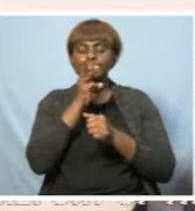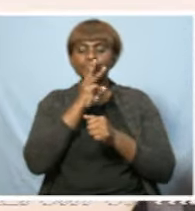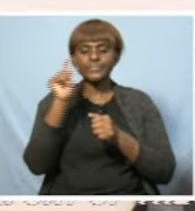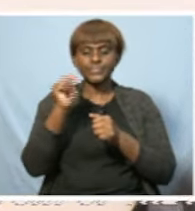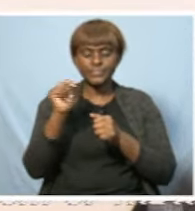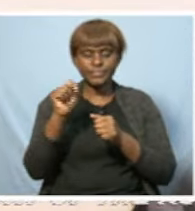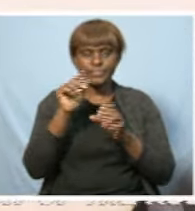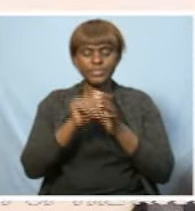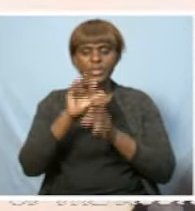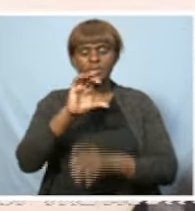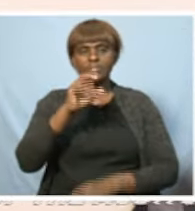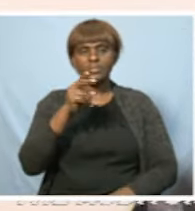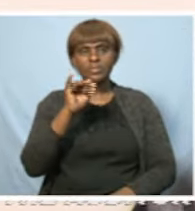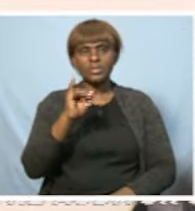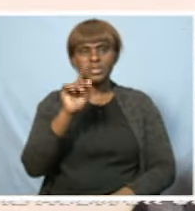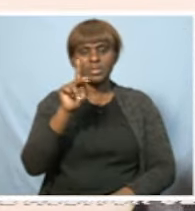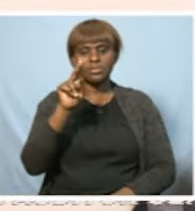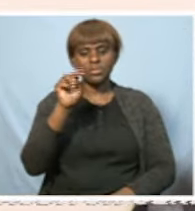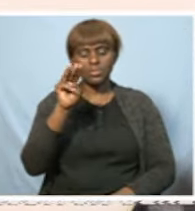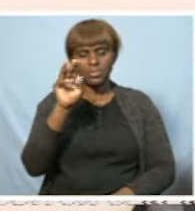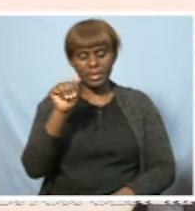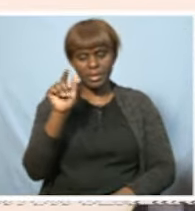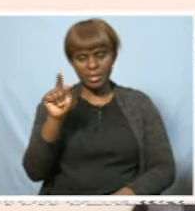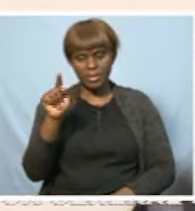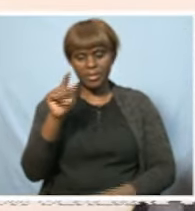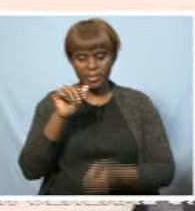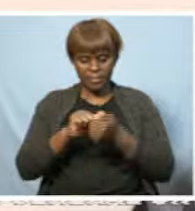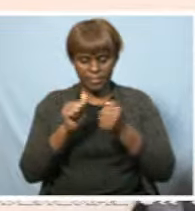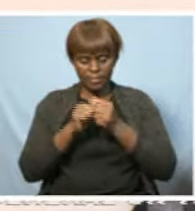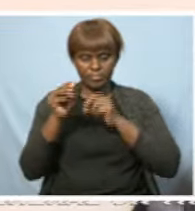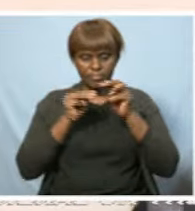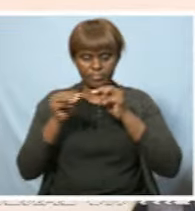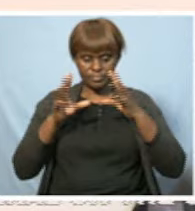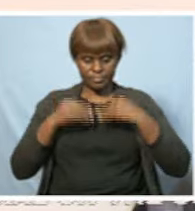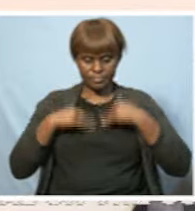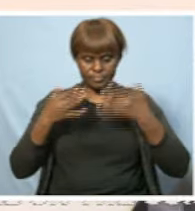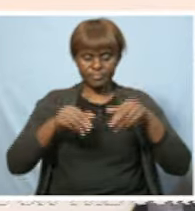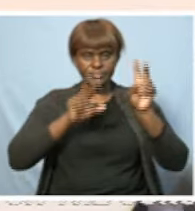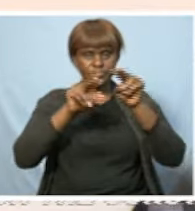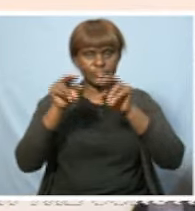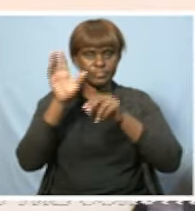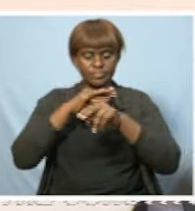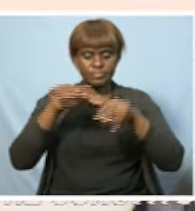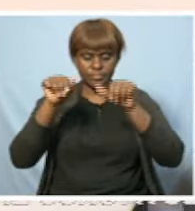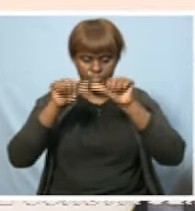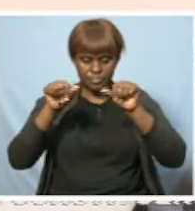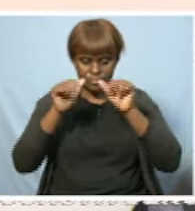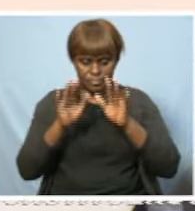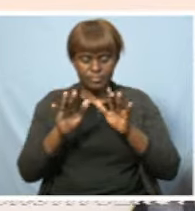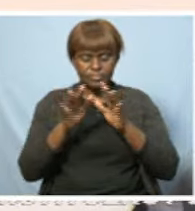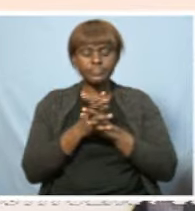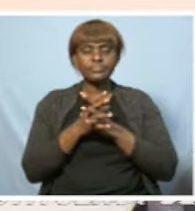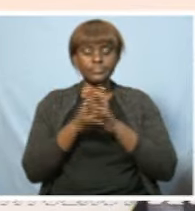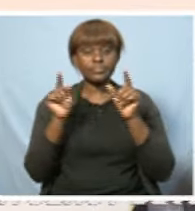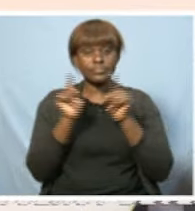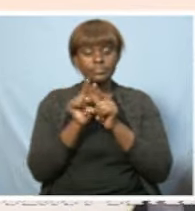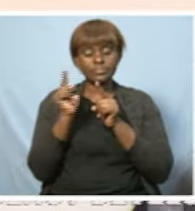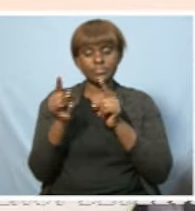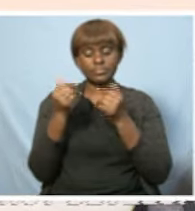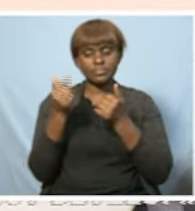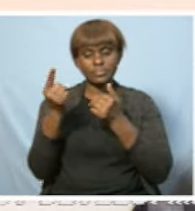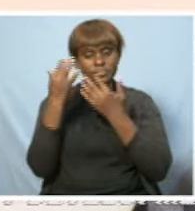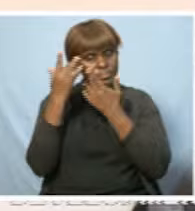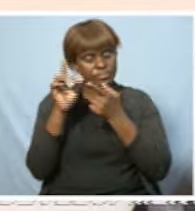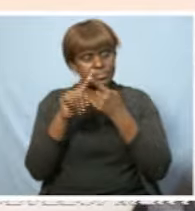Chikumba. Chair, the cause of the query, management acknowledges the observation of the auditor and wishes to submit